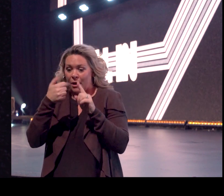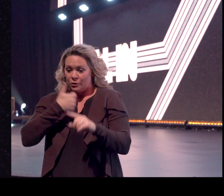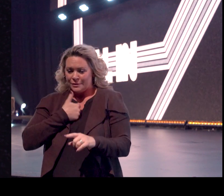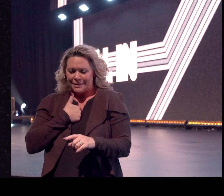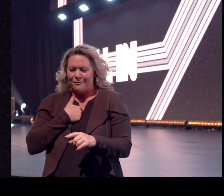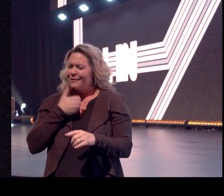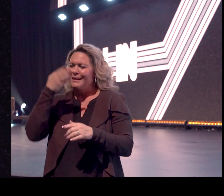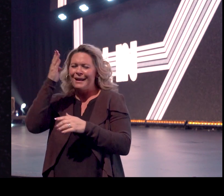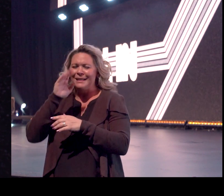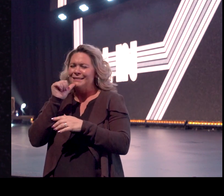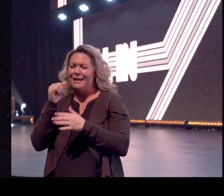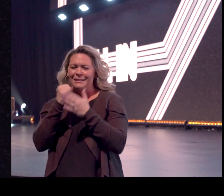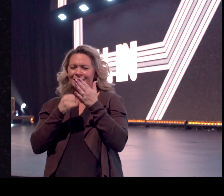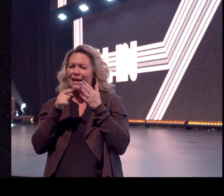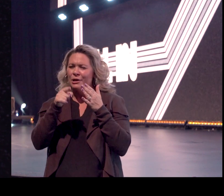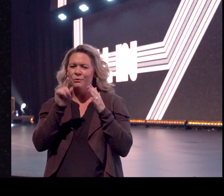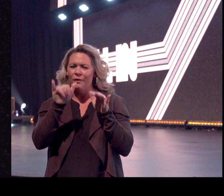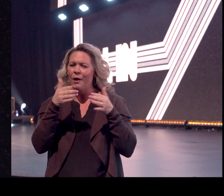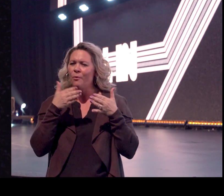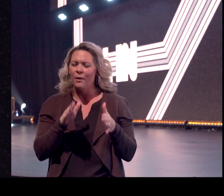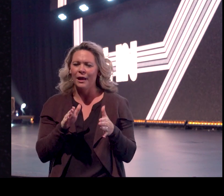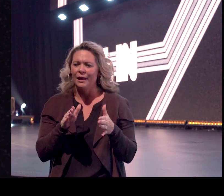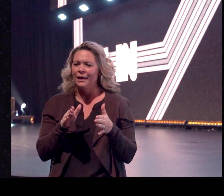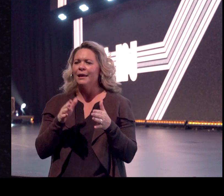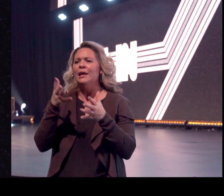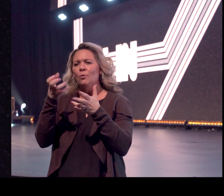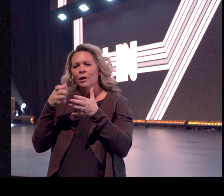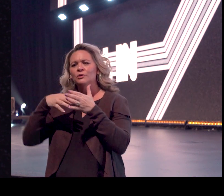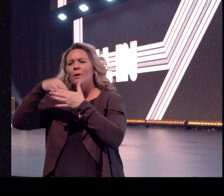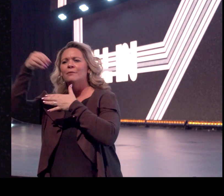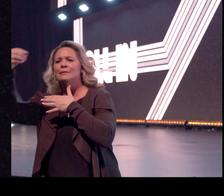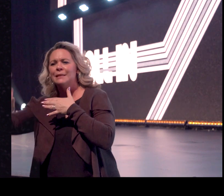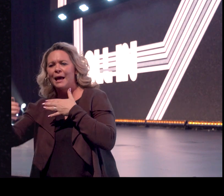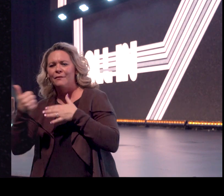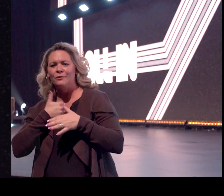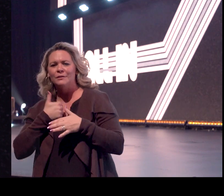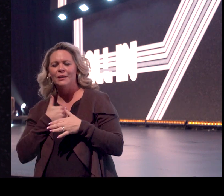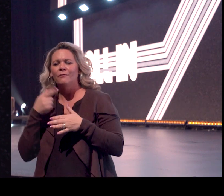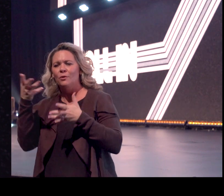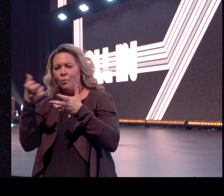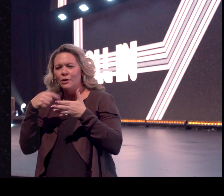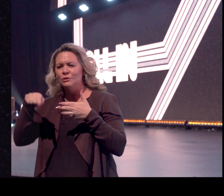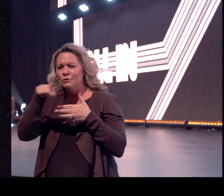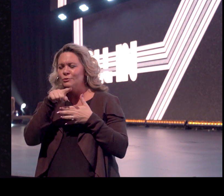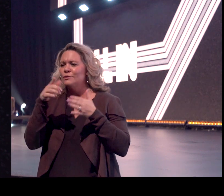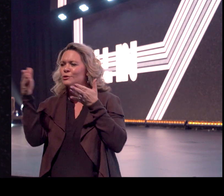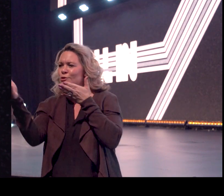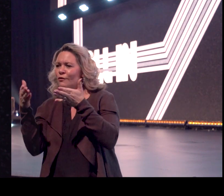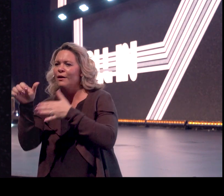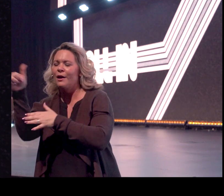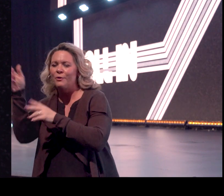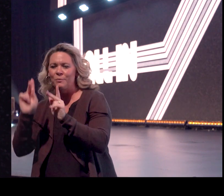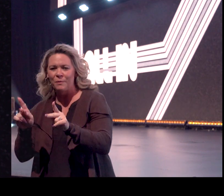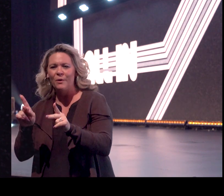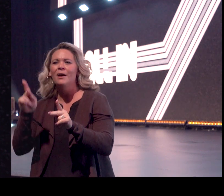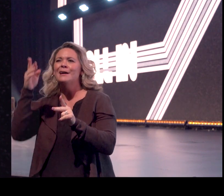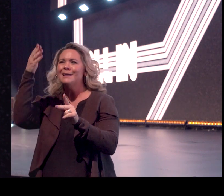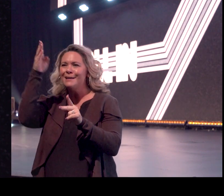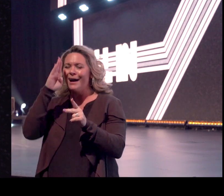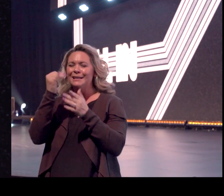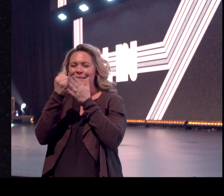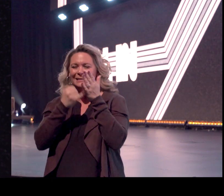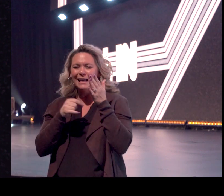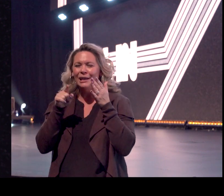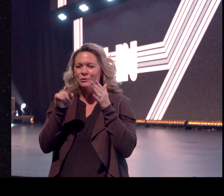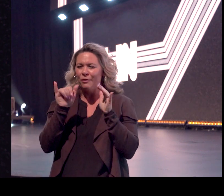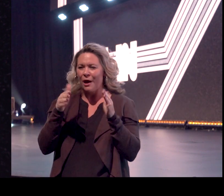you. He designed you to get outside of yourself to serve the way he modeled it. It's how God designed